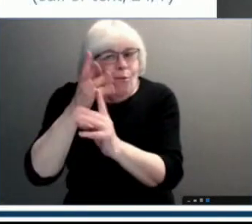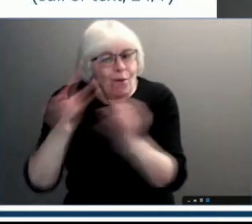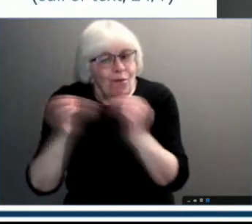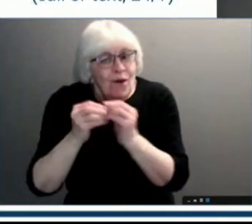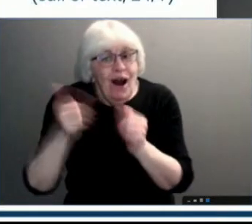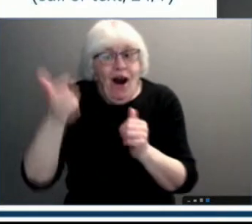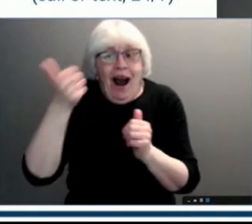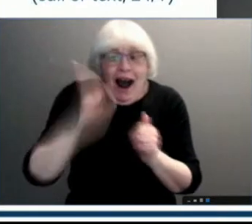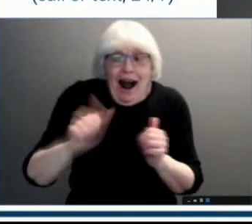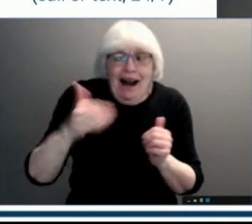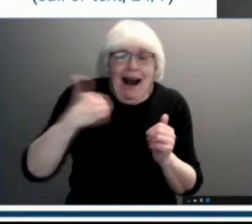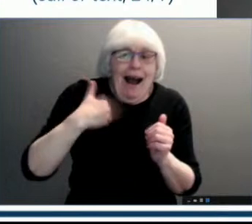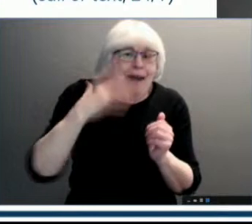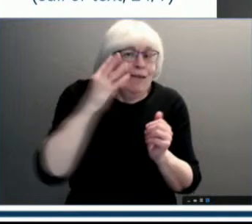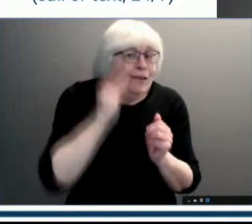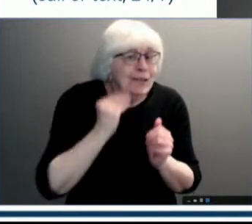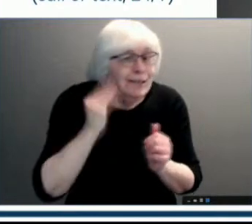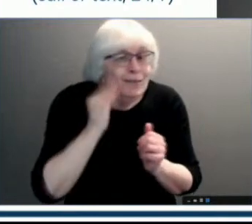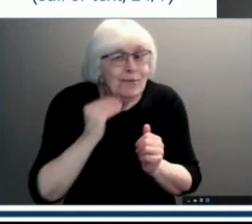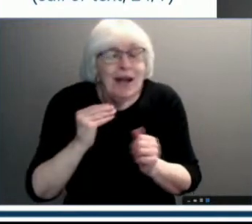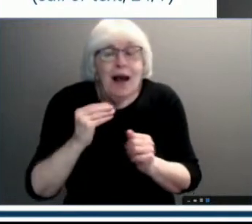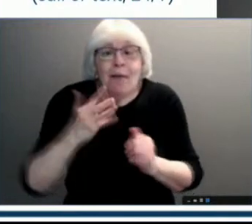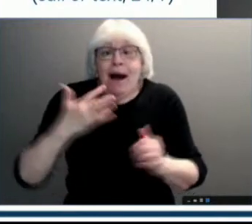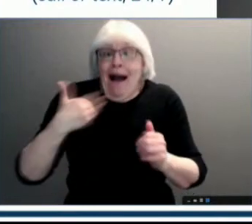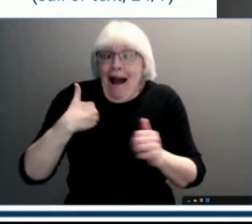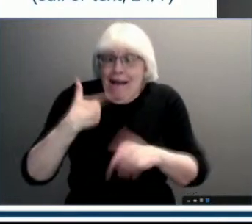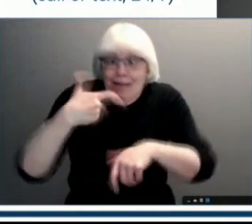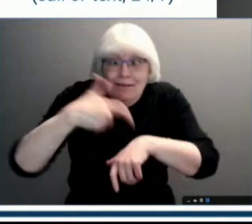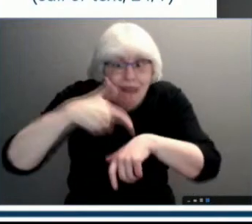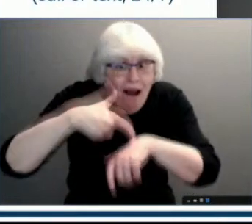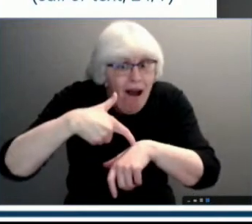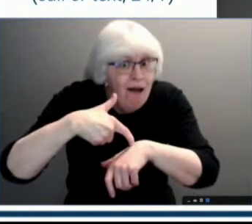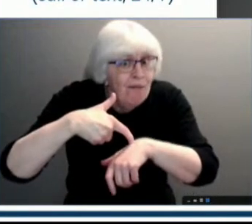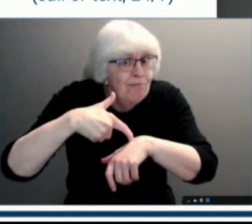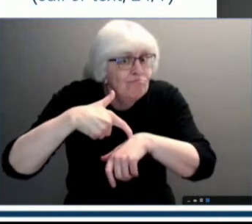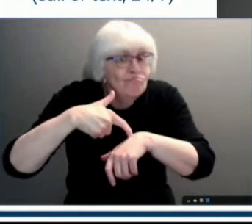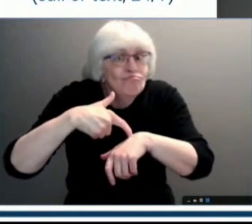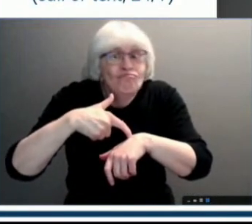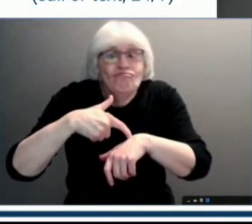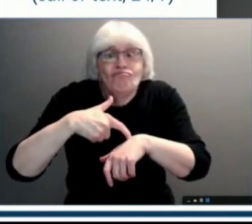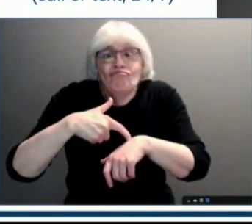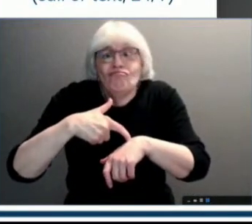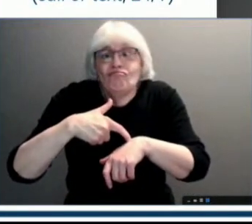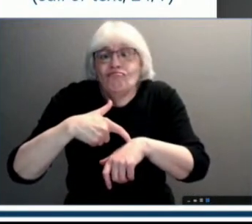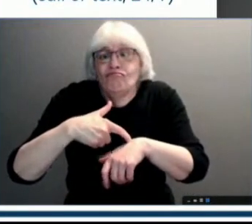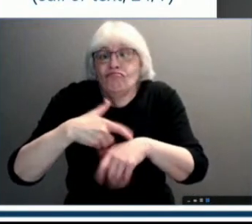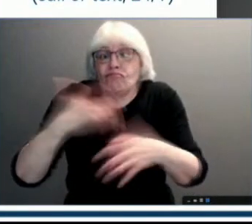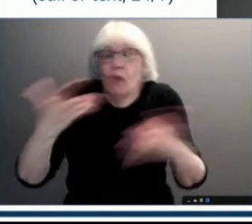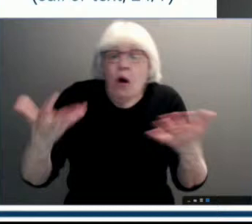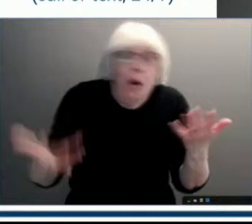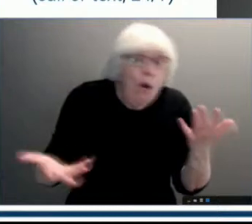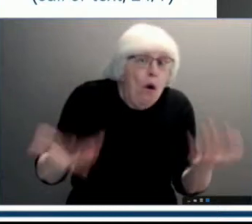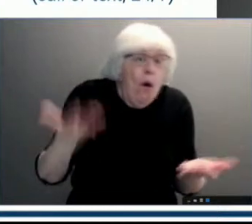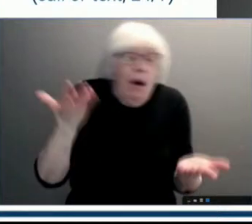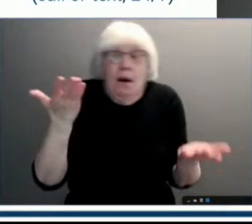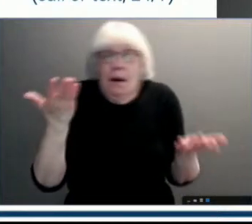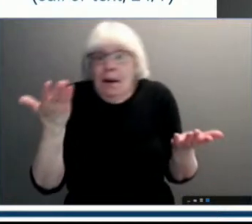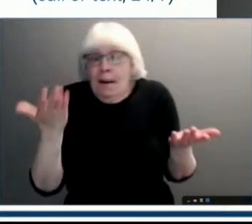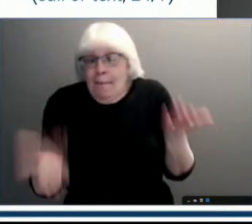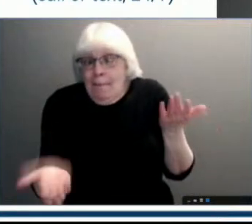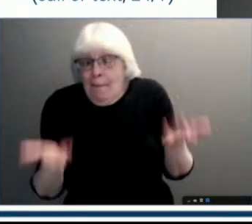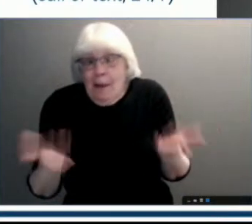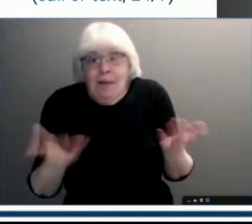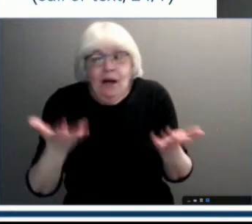the time, whether they have experience giving vaccines or many of the non-medical roles that are also necessary to